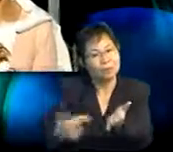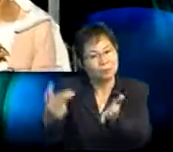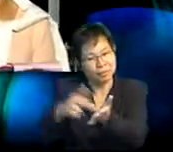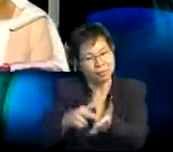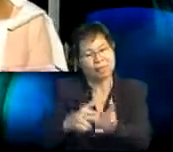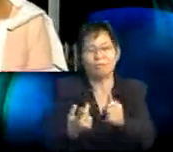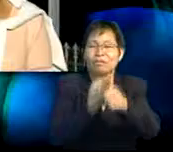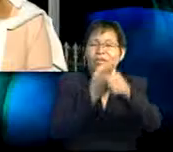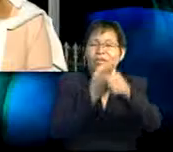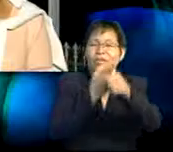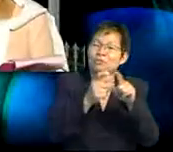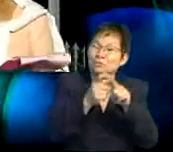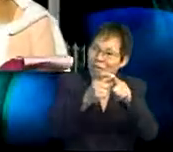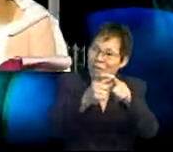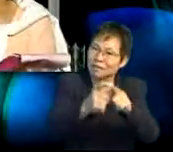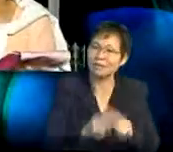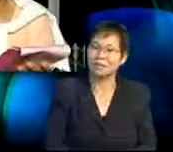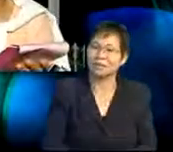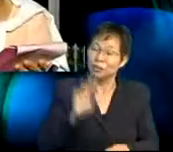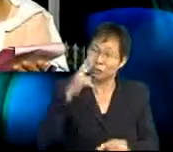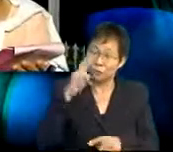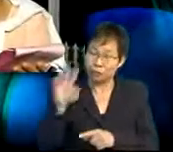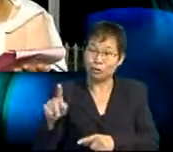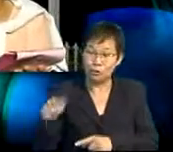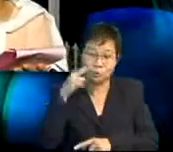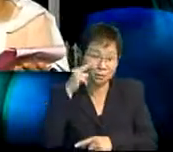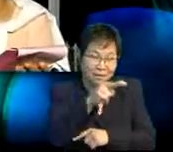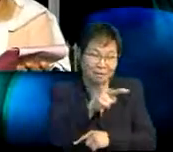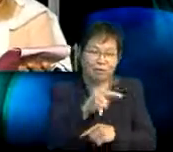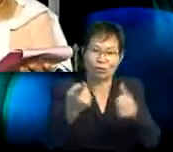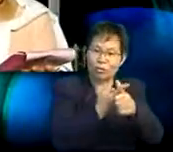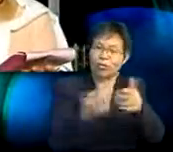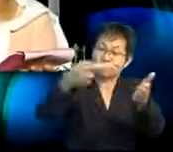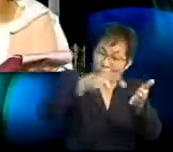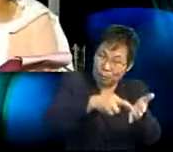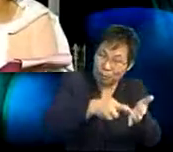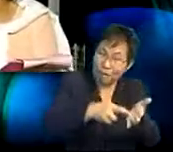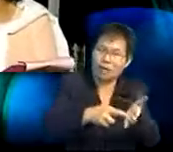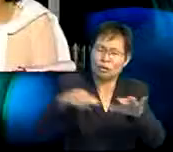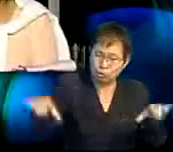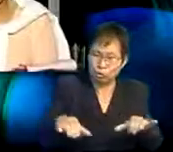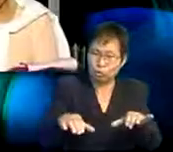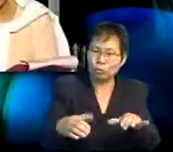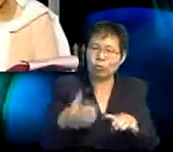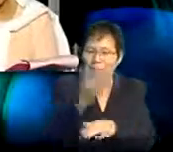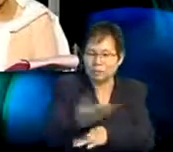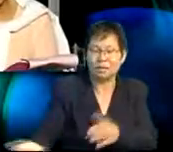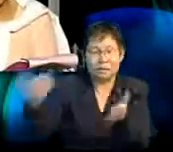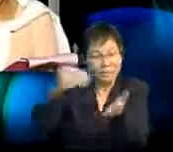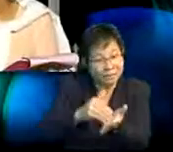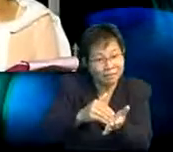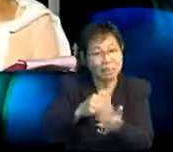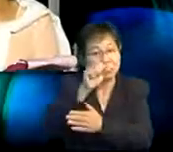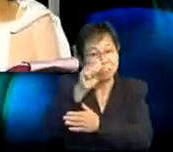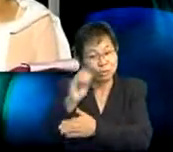first verse. You see, the word repeat already means to do something again.